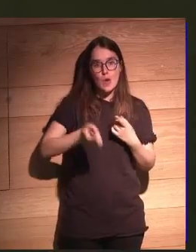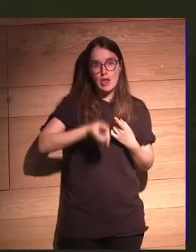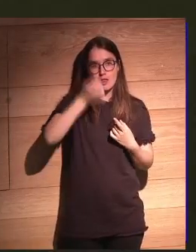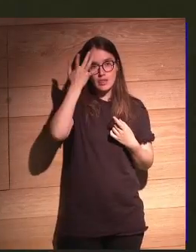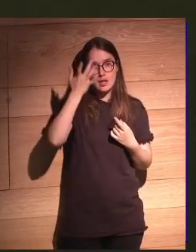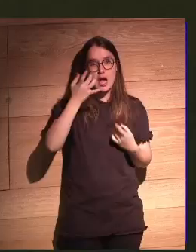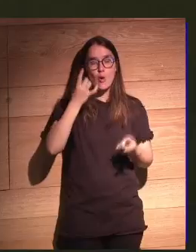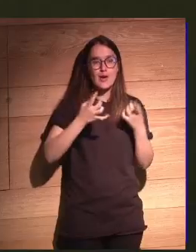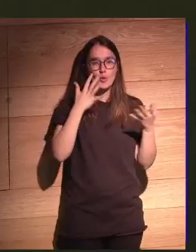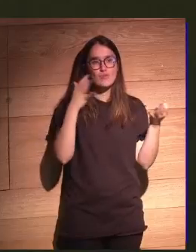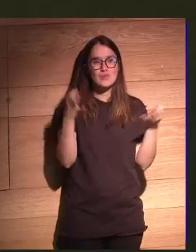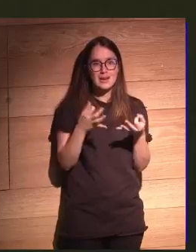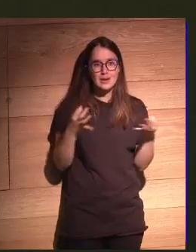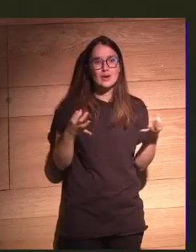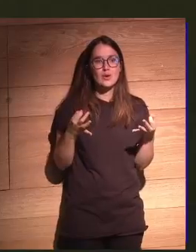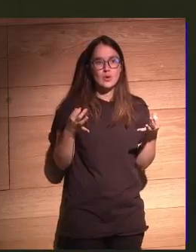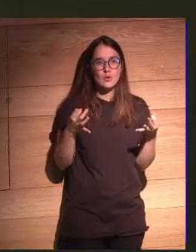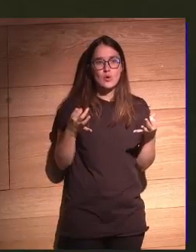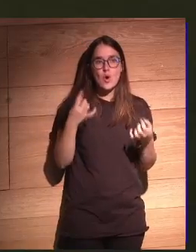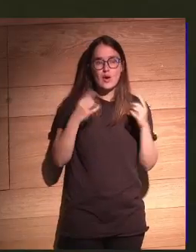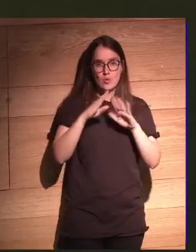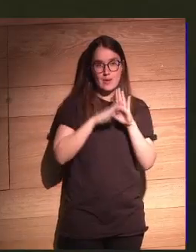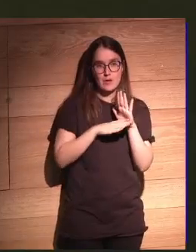commodifying the housing.